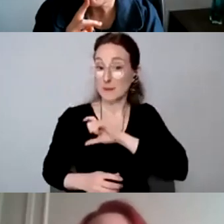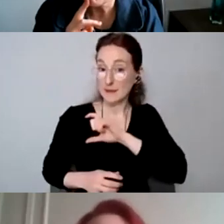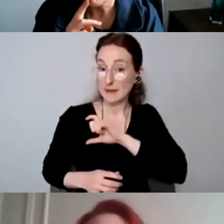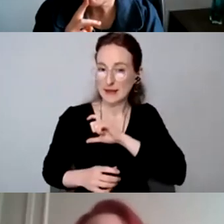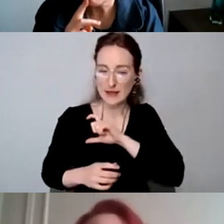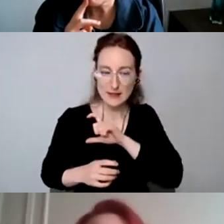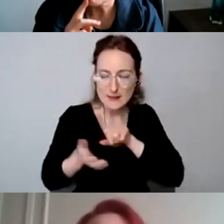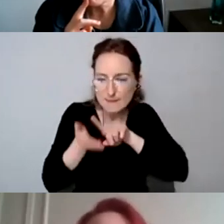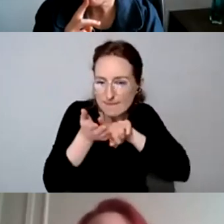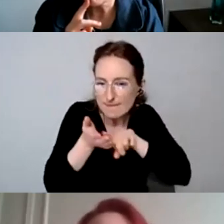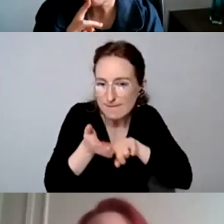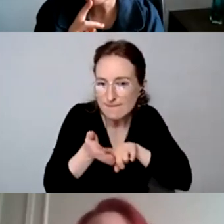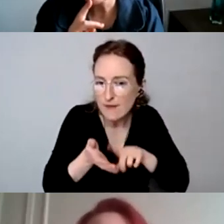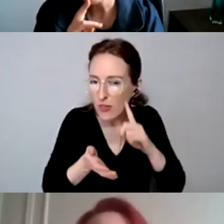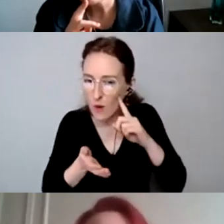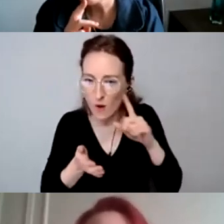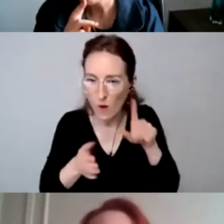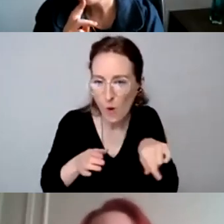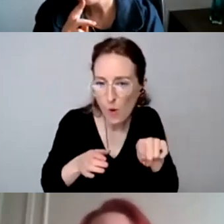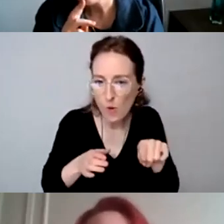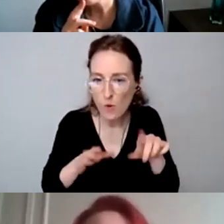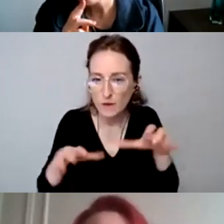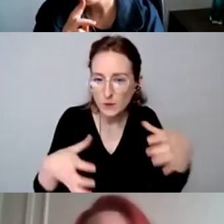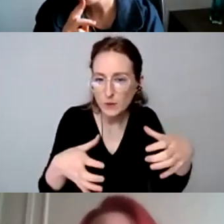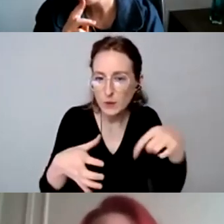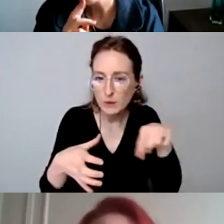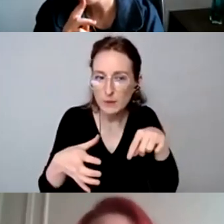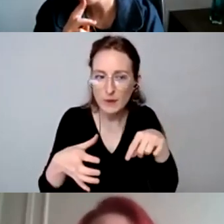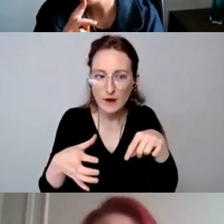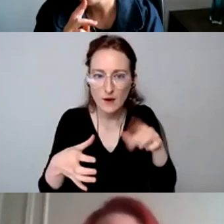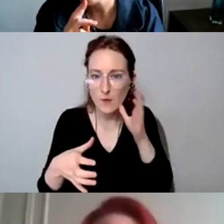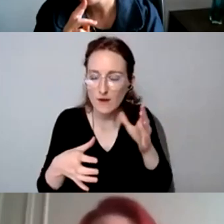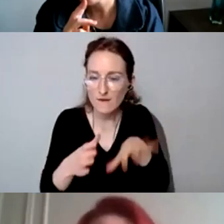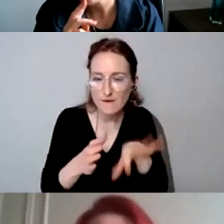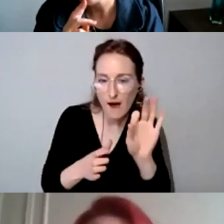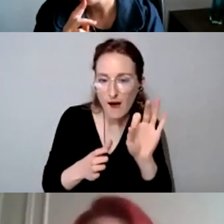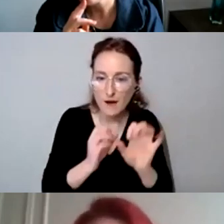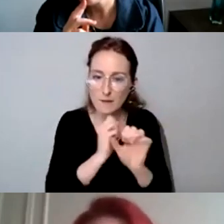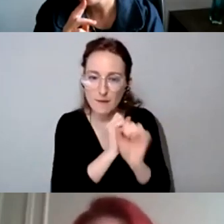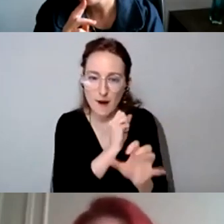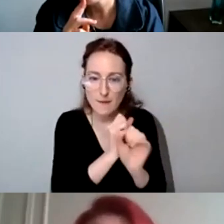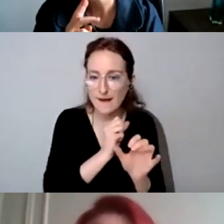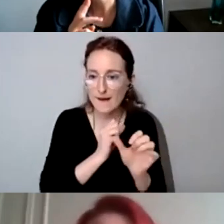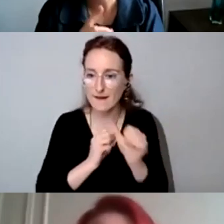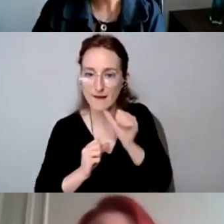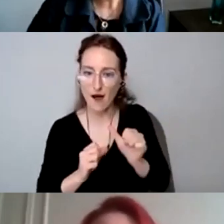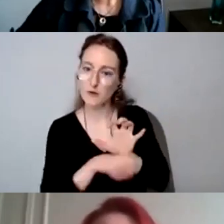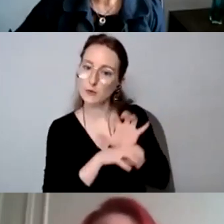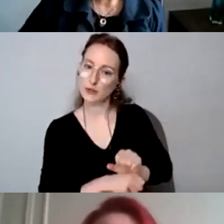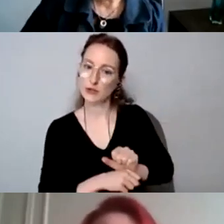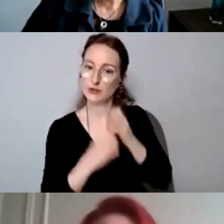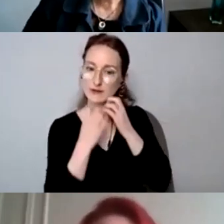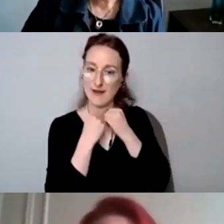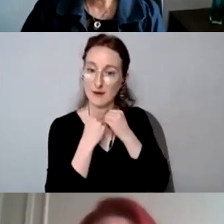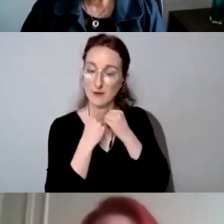they were thinking that they would that they would find propaganda of non-traditional values in it. And